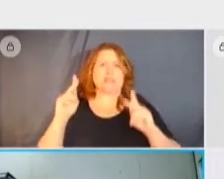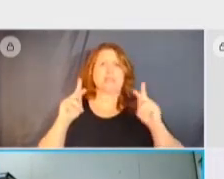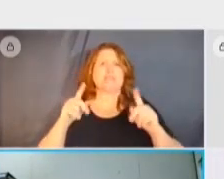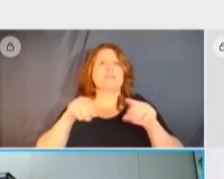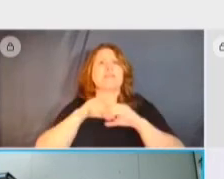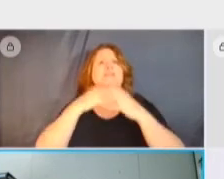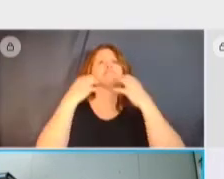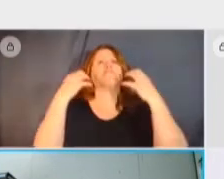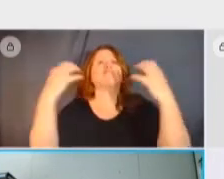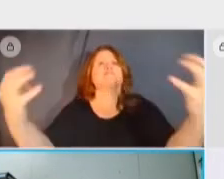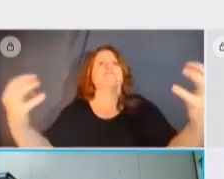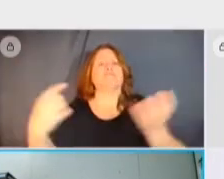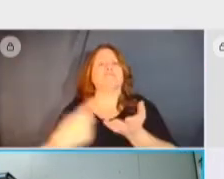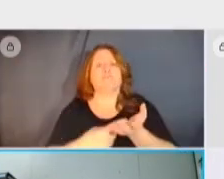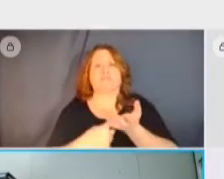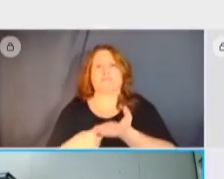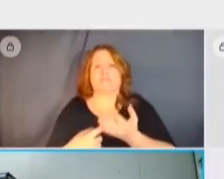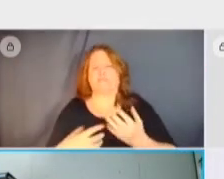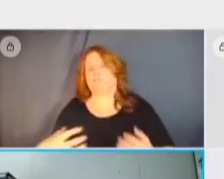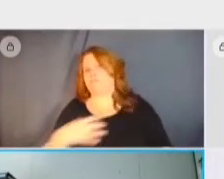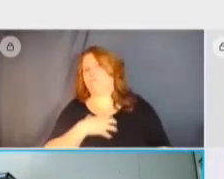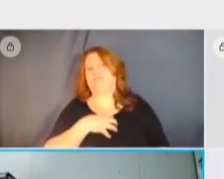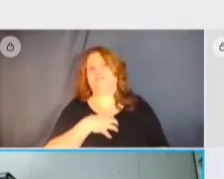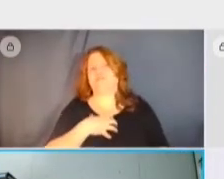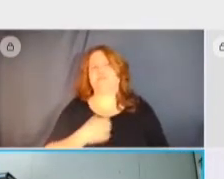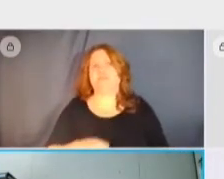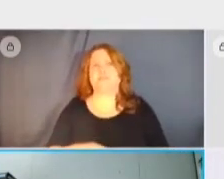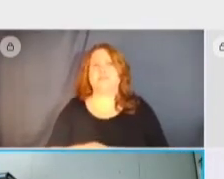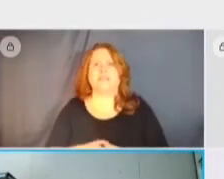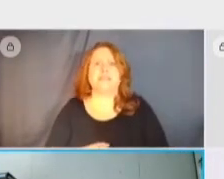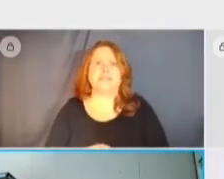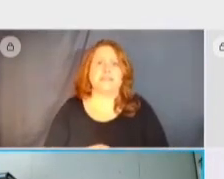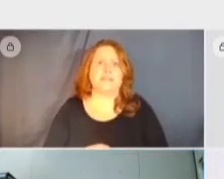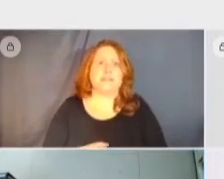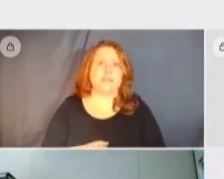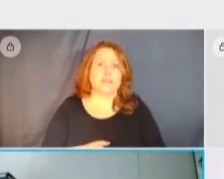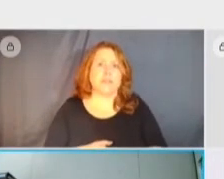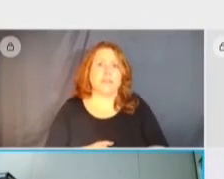And so we spent a good deal of time on that.